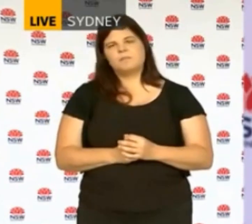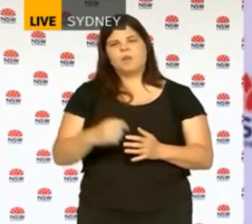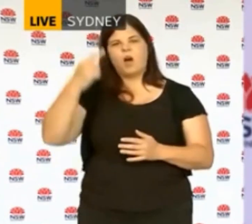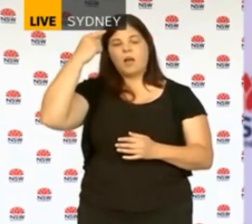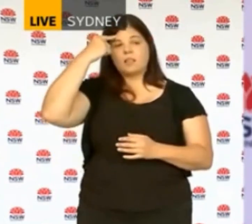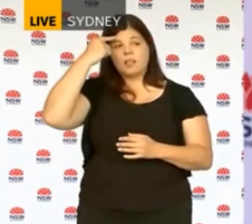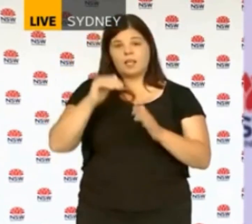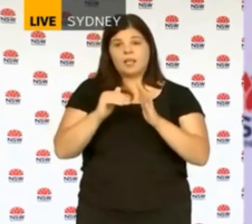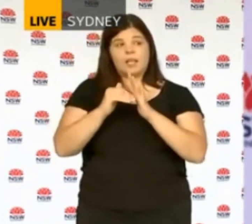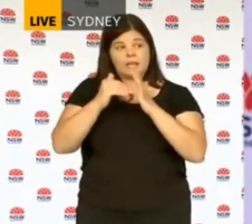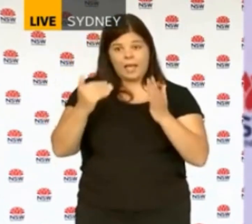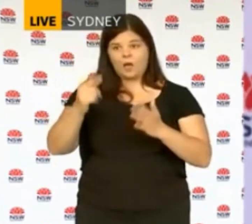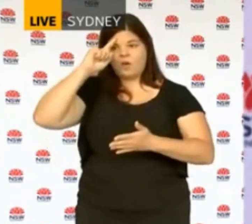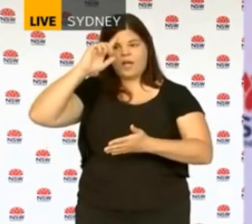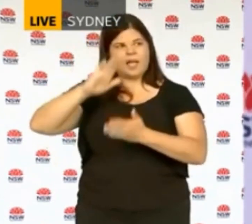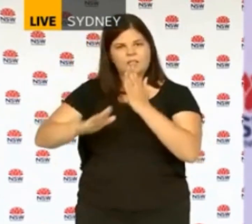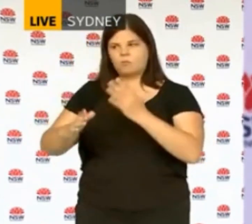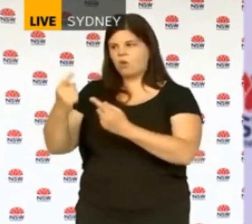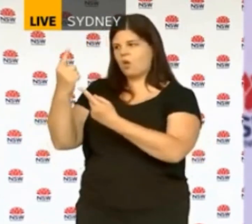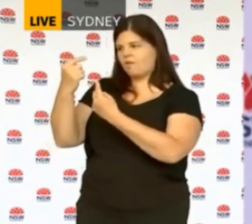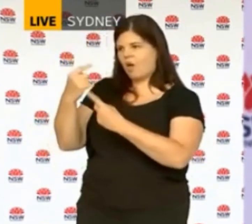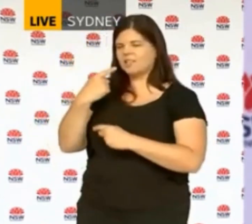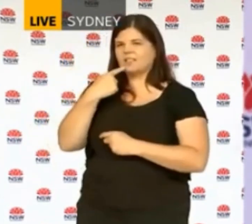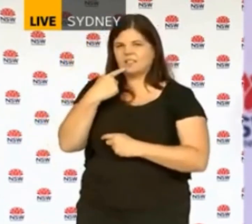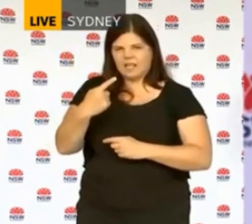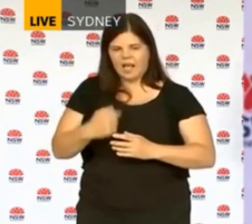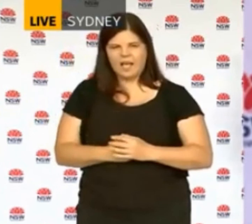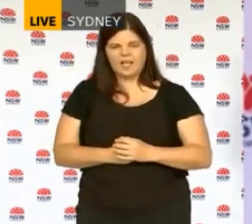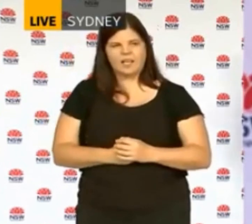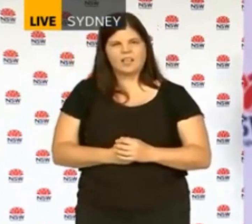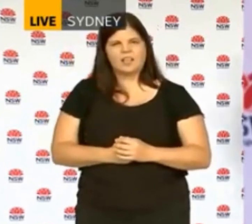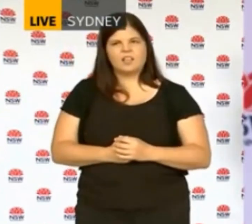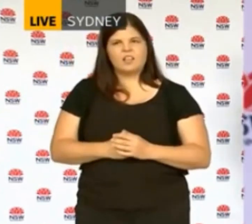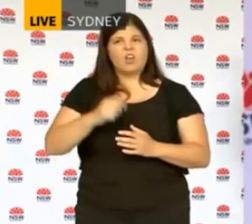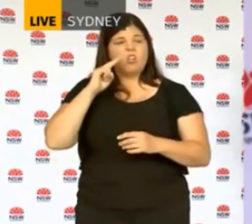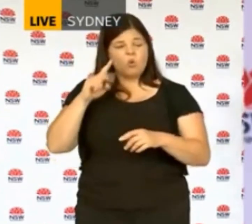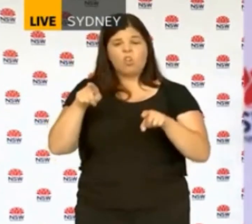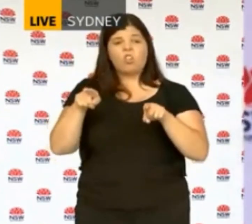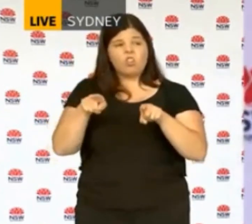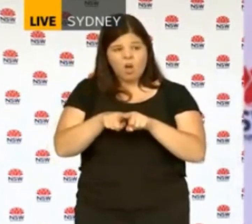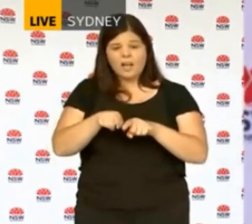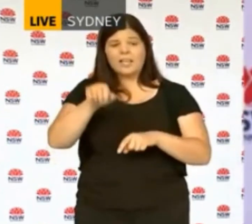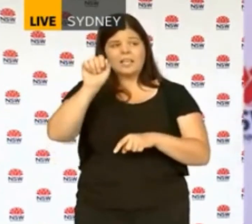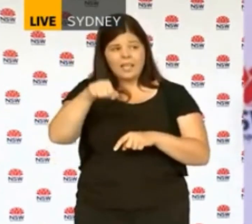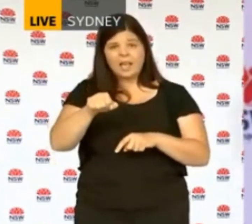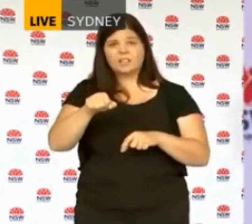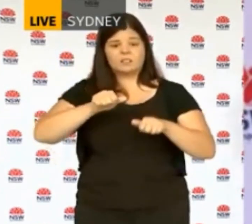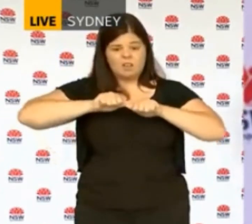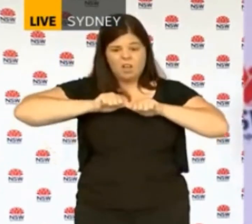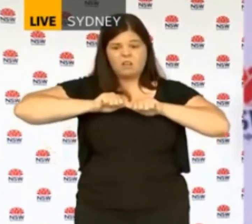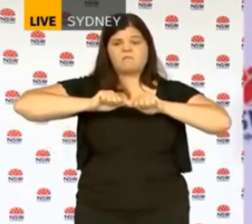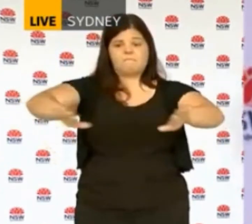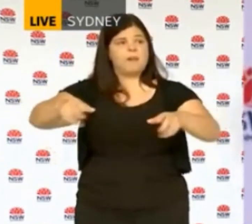shifting consensus expert advice to say that it looks like there is something real about its increased